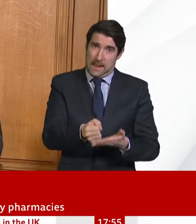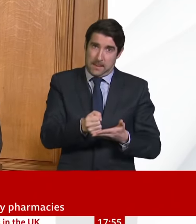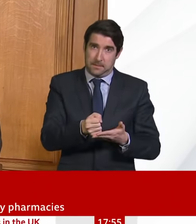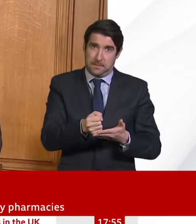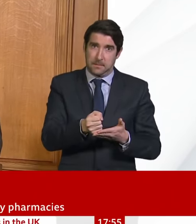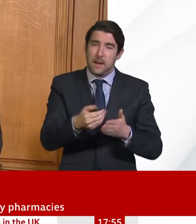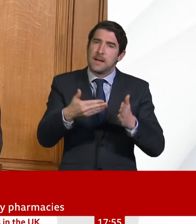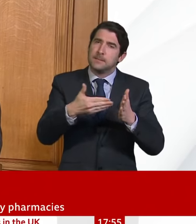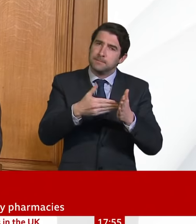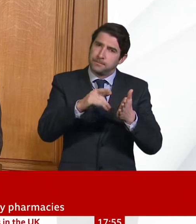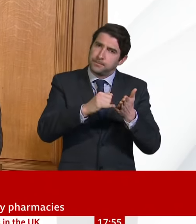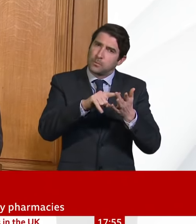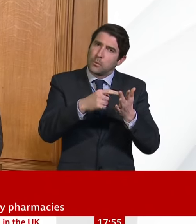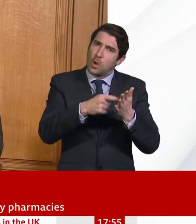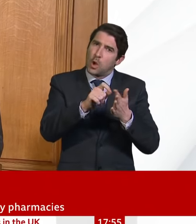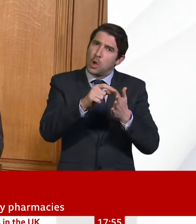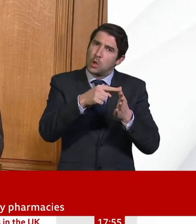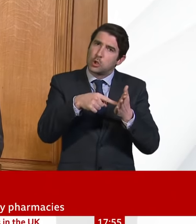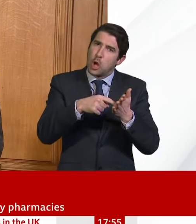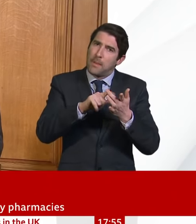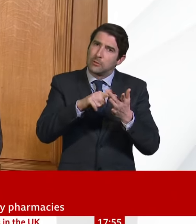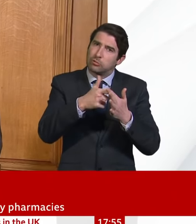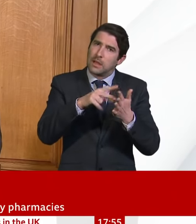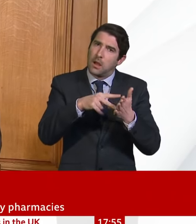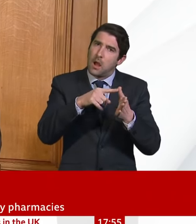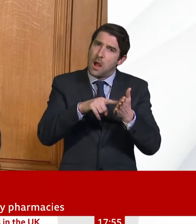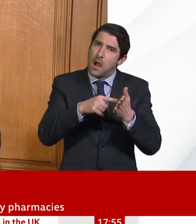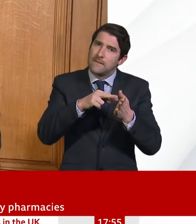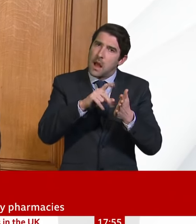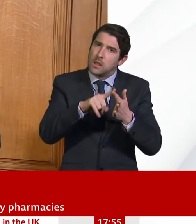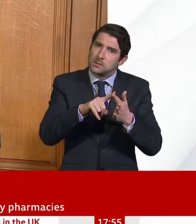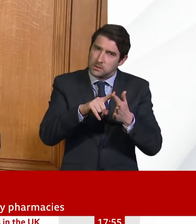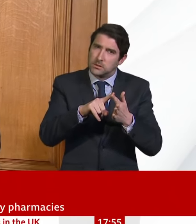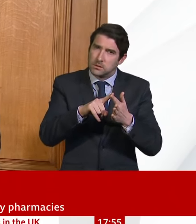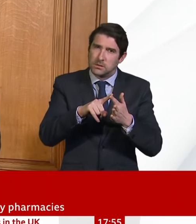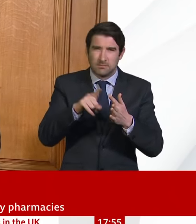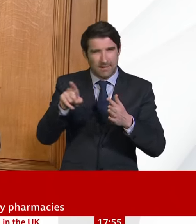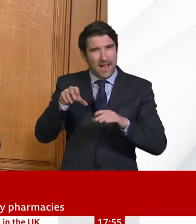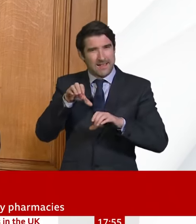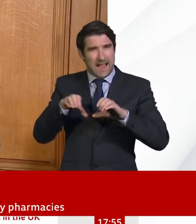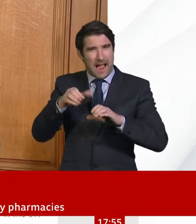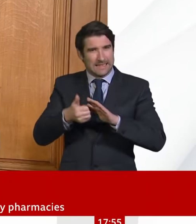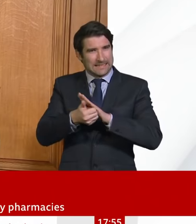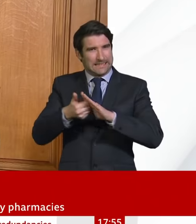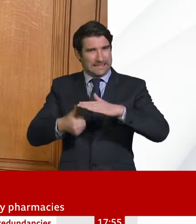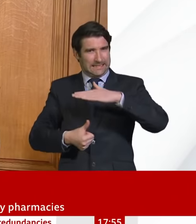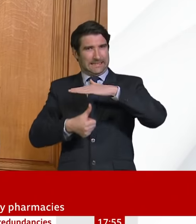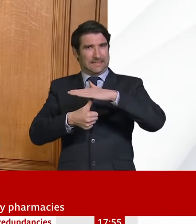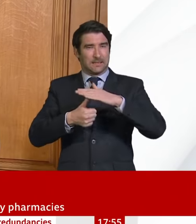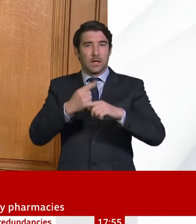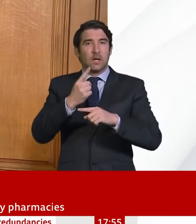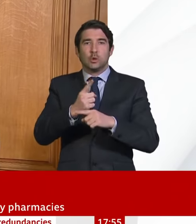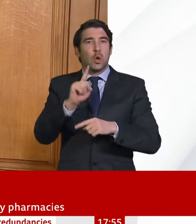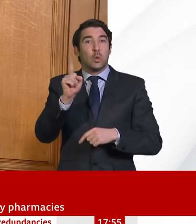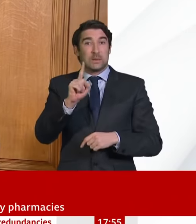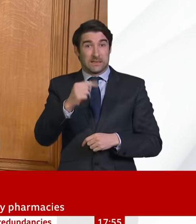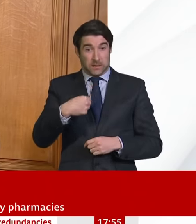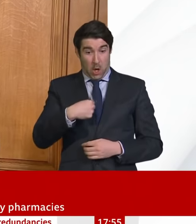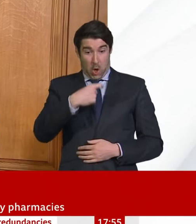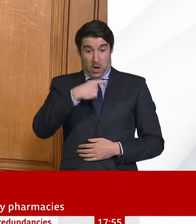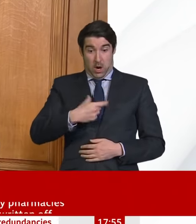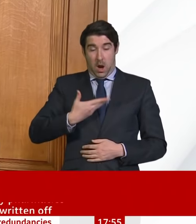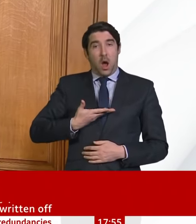rate in the community may have fallen below 1. And that's important because if it's the case that